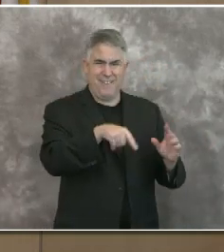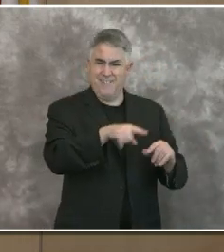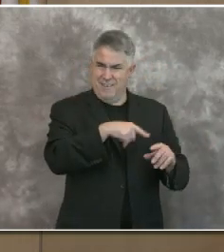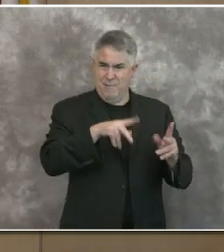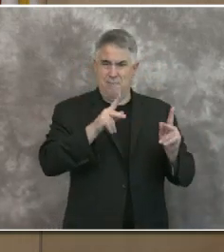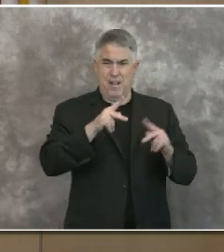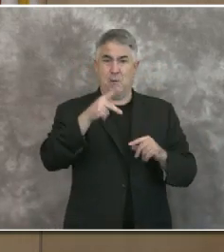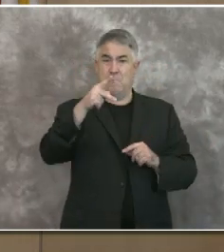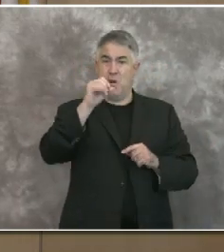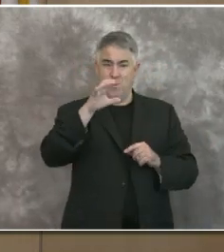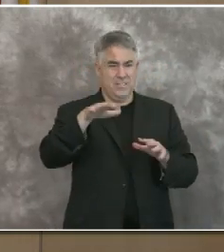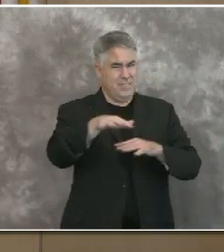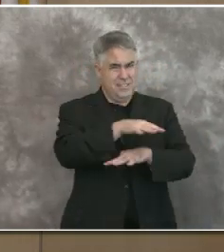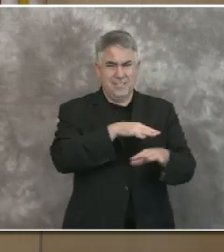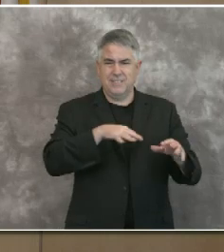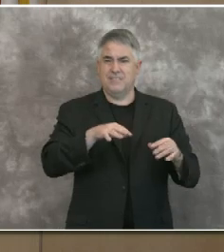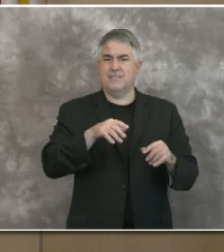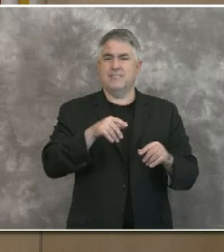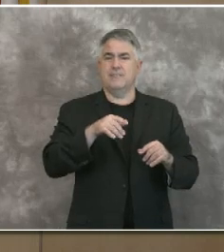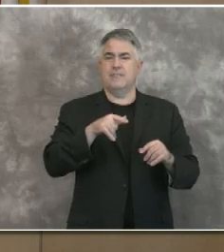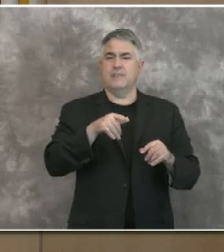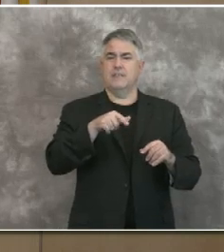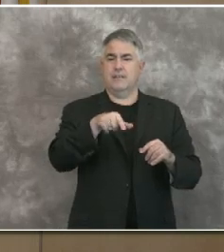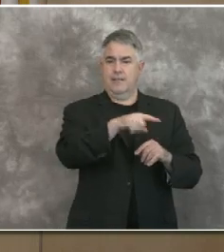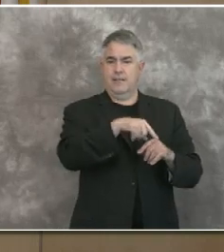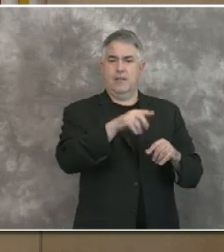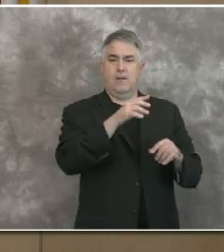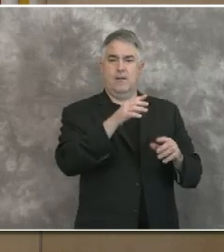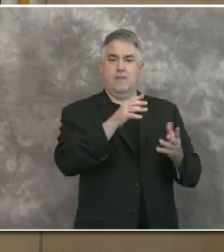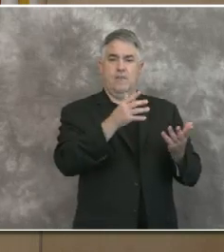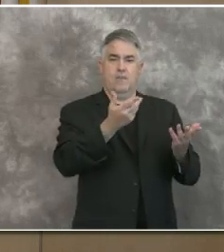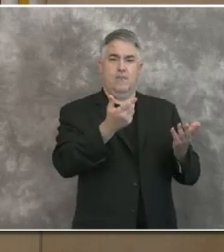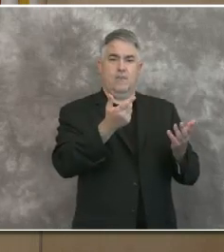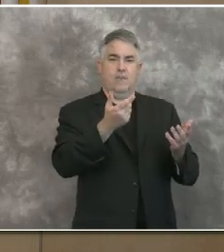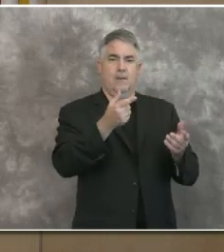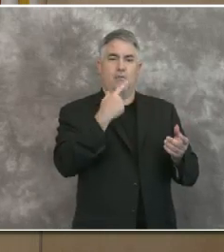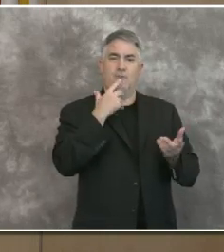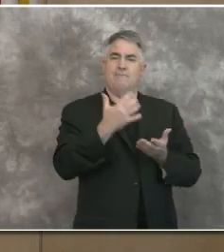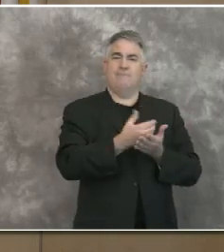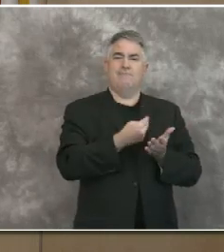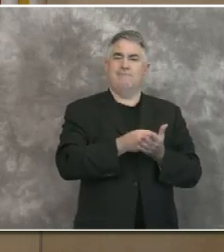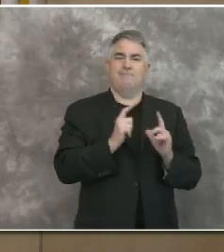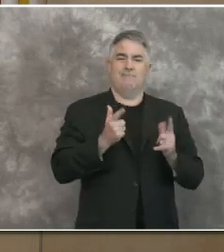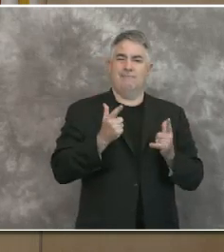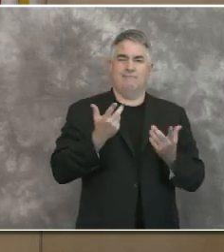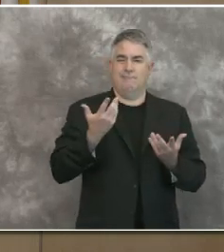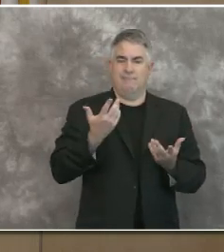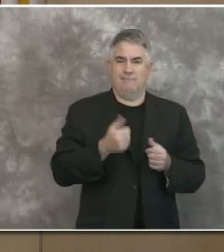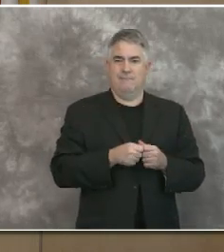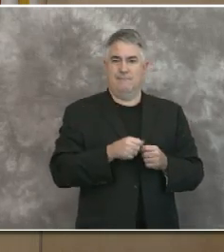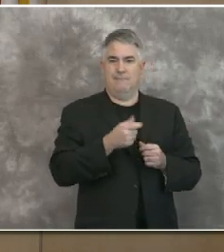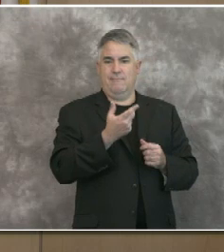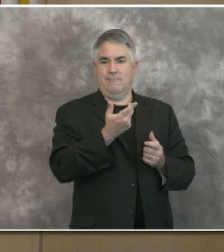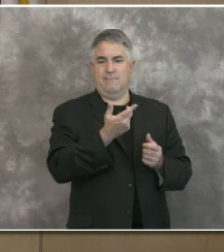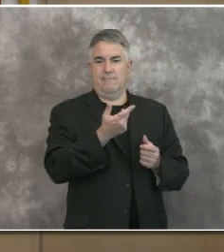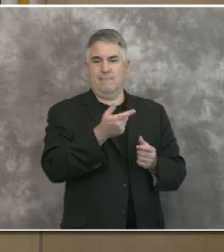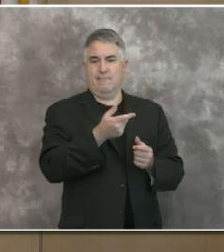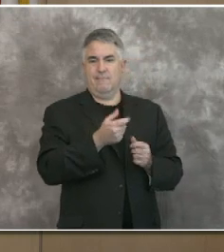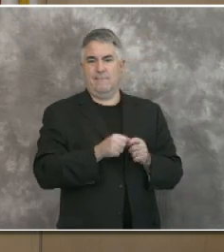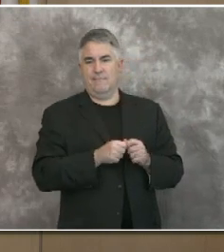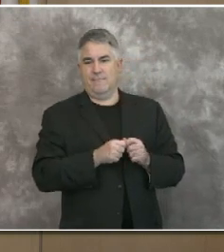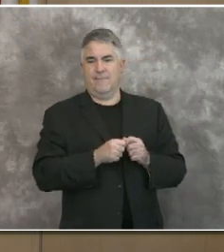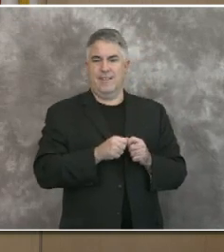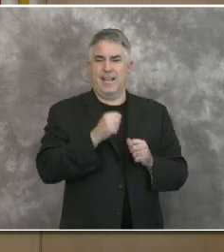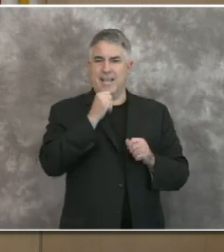color and low-income areas, we know that those individuals have an increased risk, not an increased risk, but have